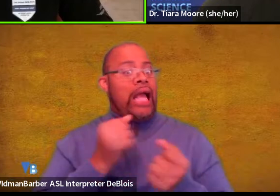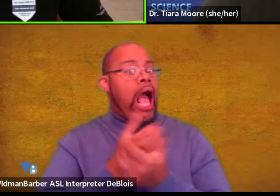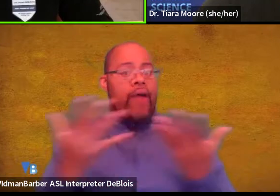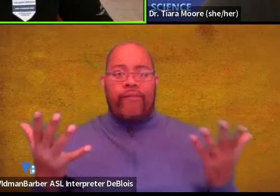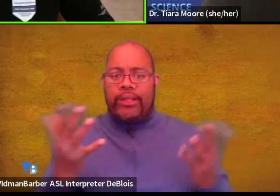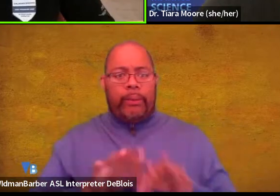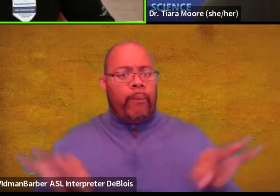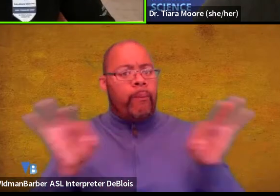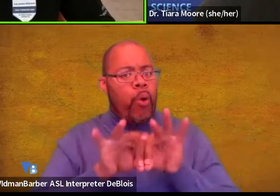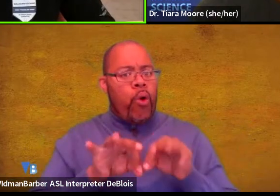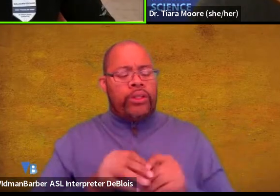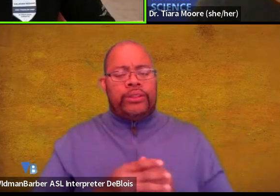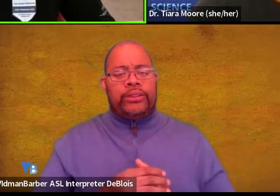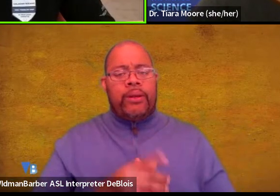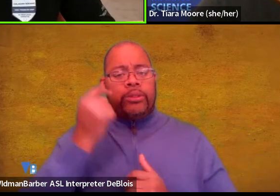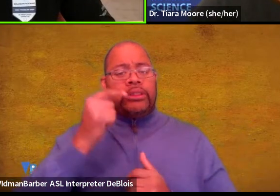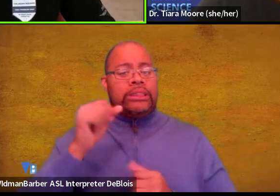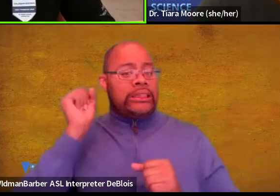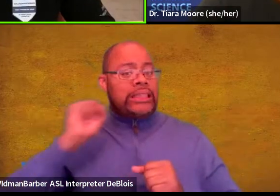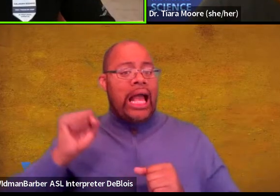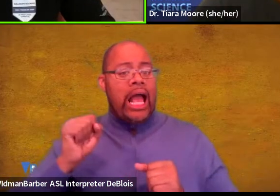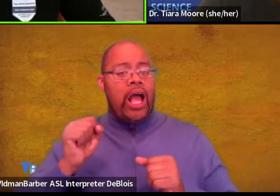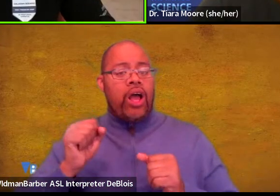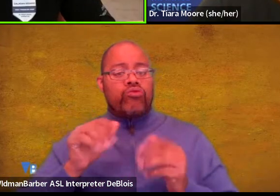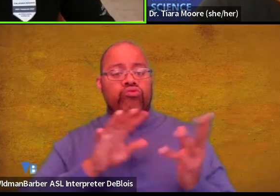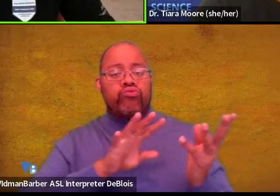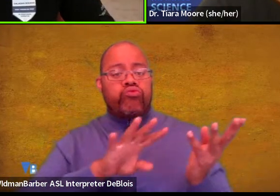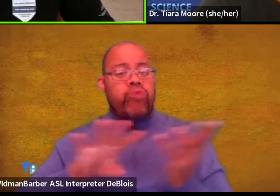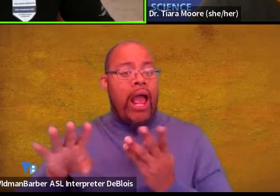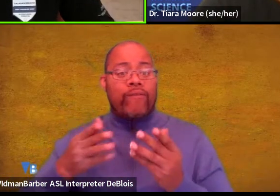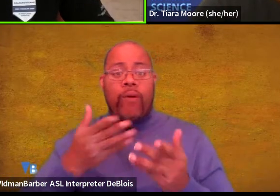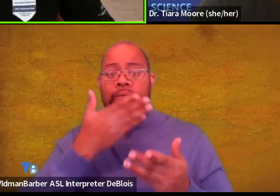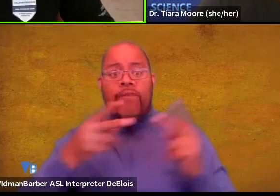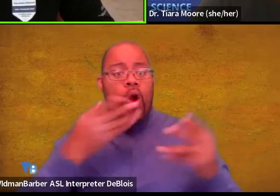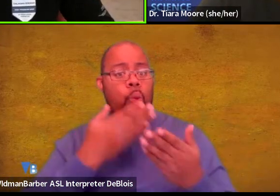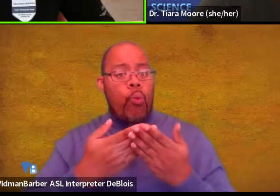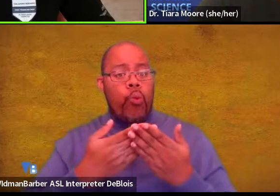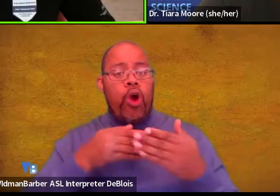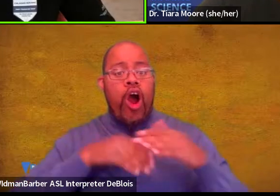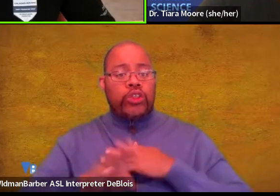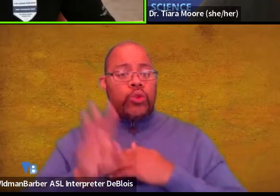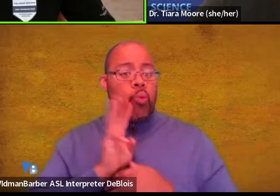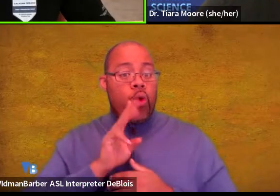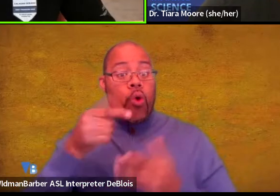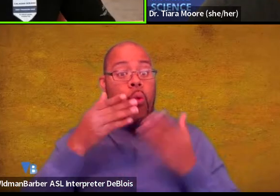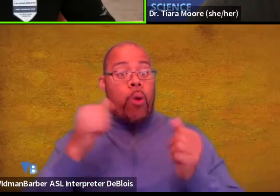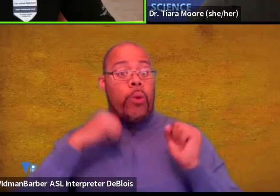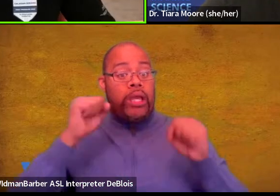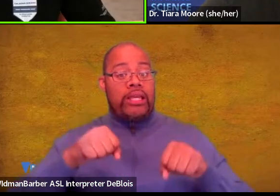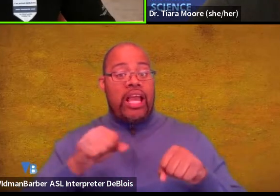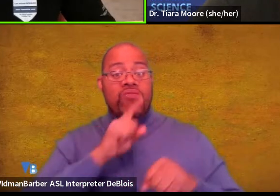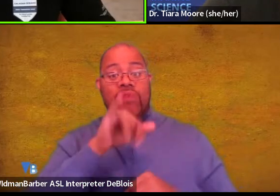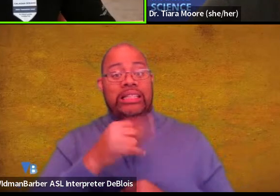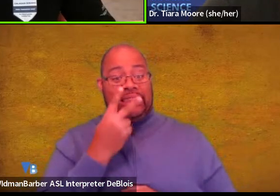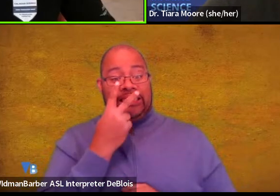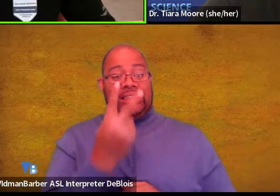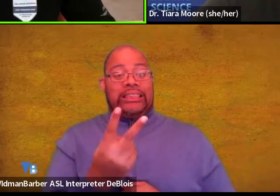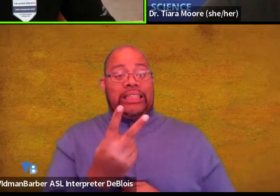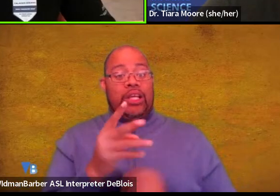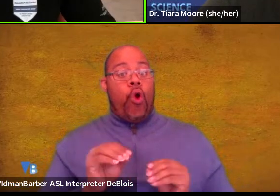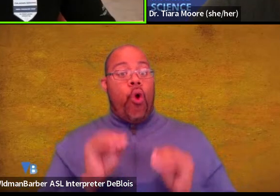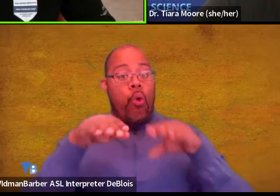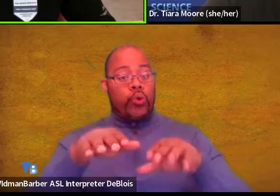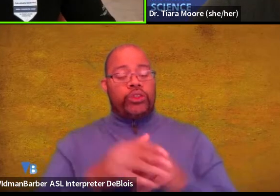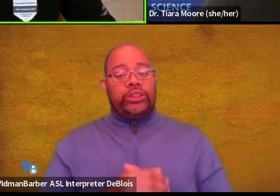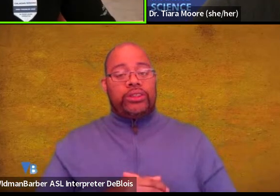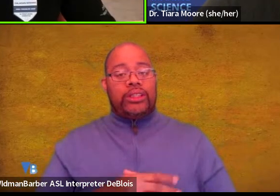everything, because acoustics travel so well underwater. And the only way that we can really see the